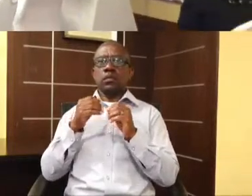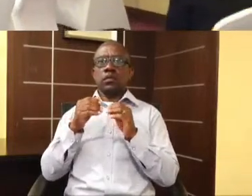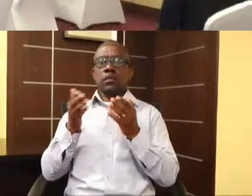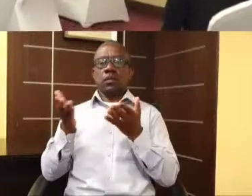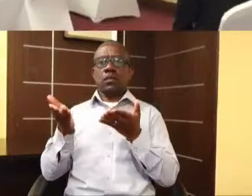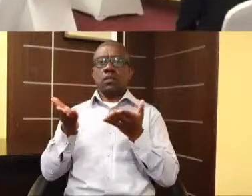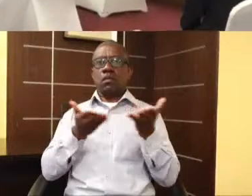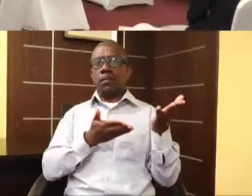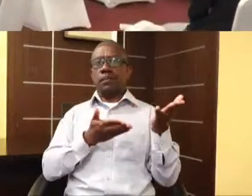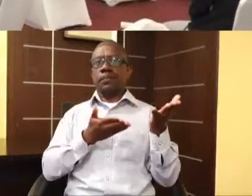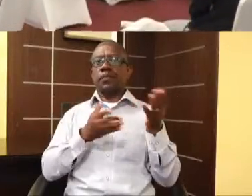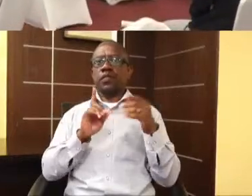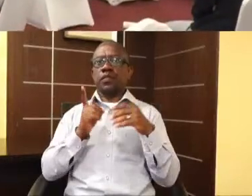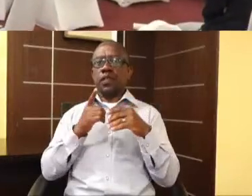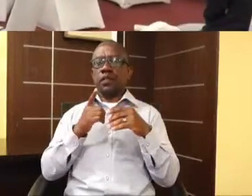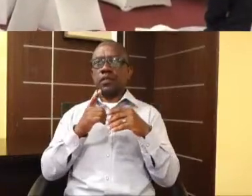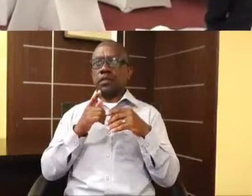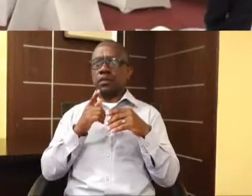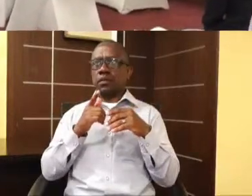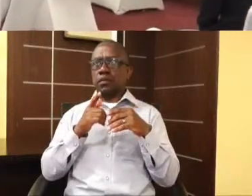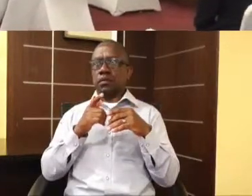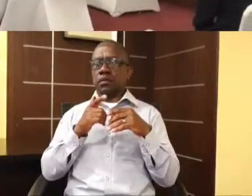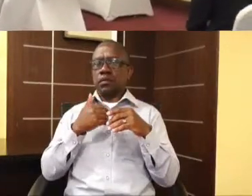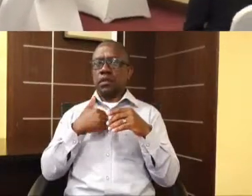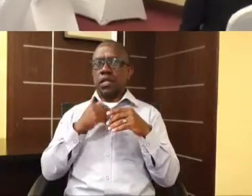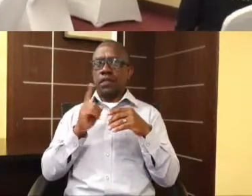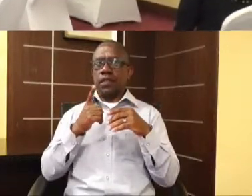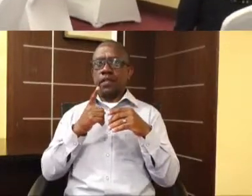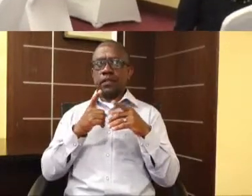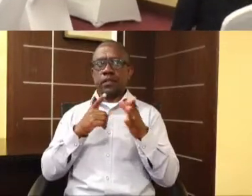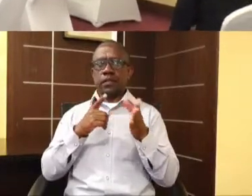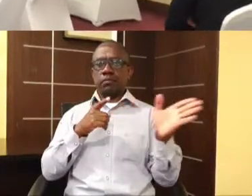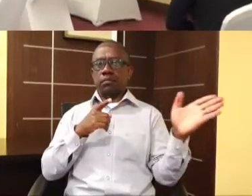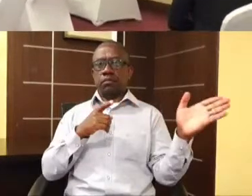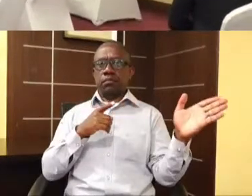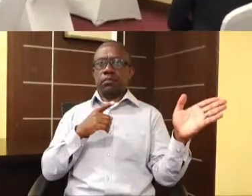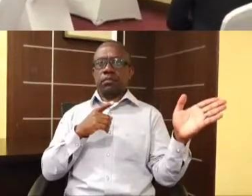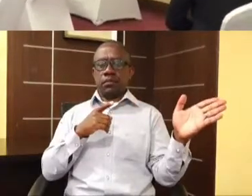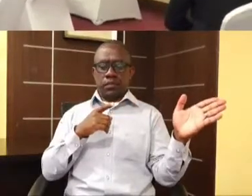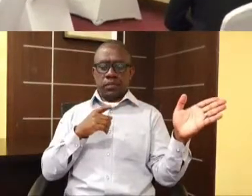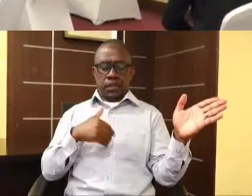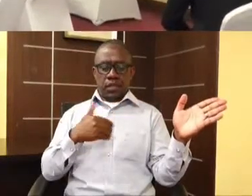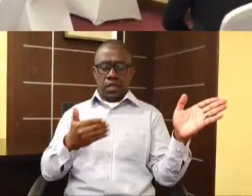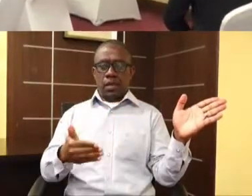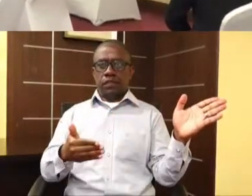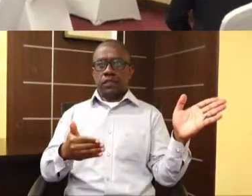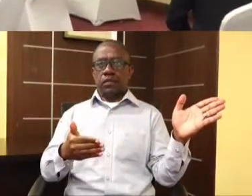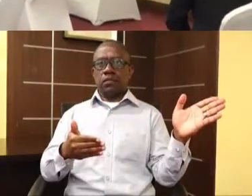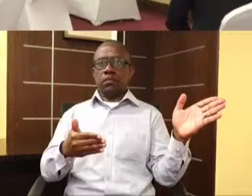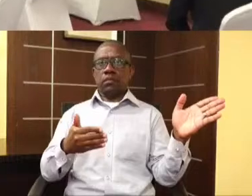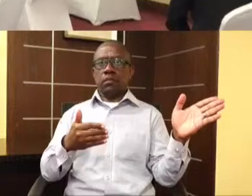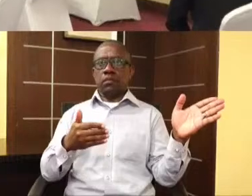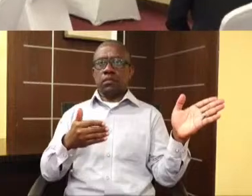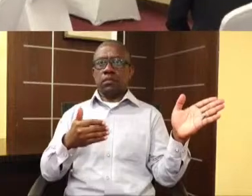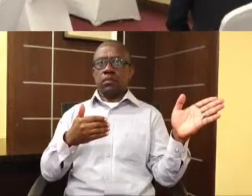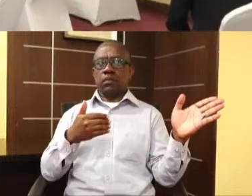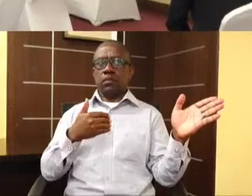there are no meal cards. Nihikona. Yes, it's just we're just going to go left and